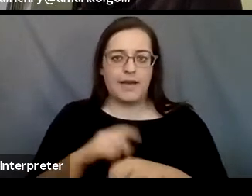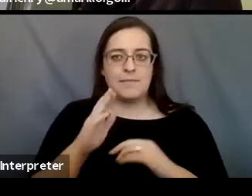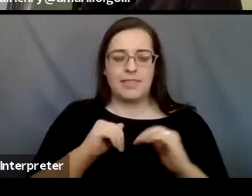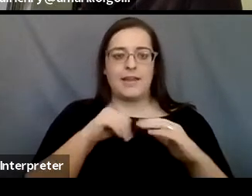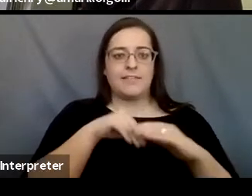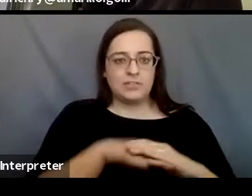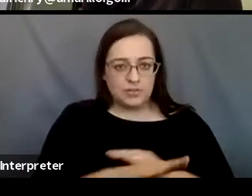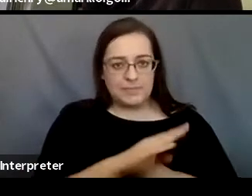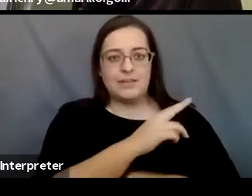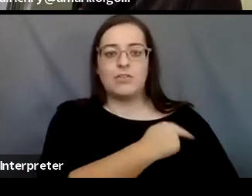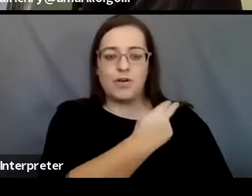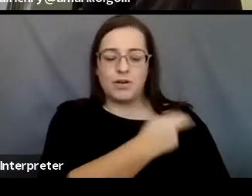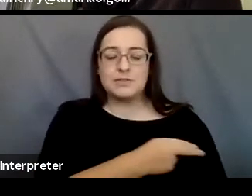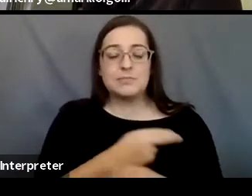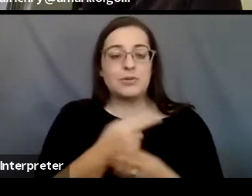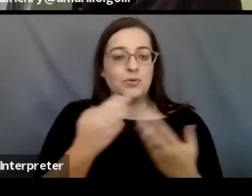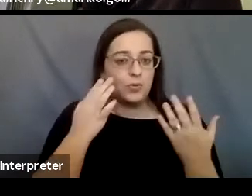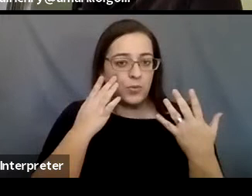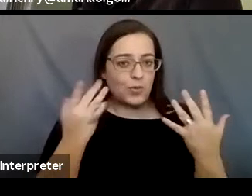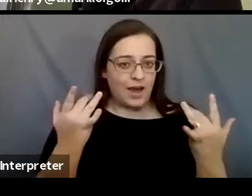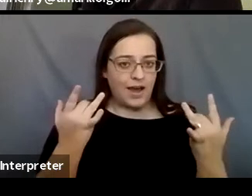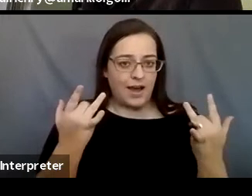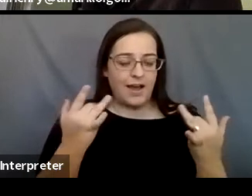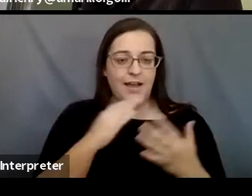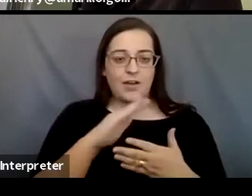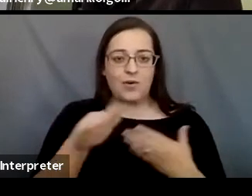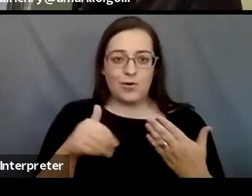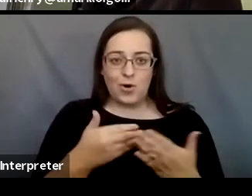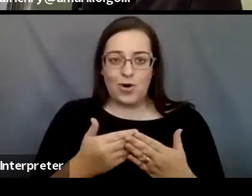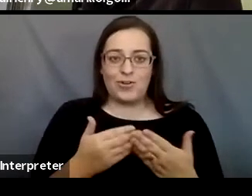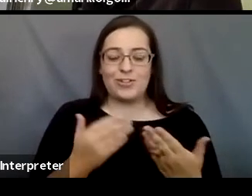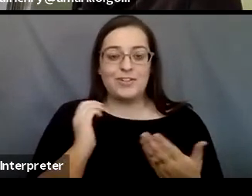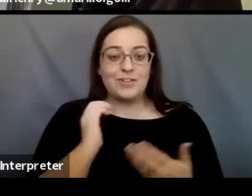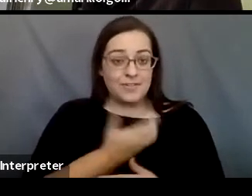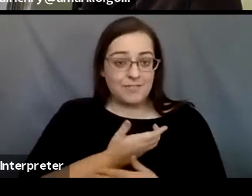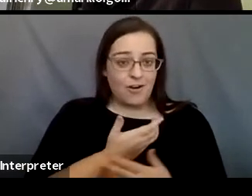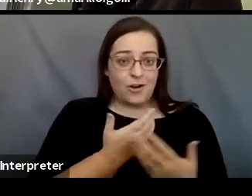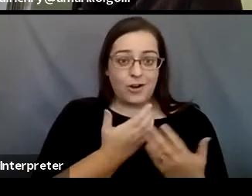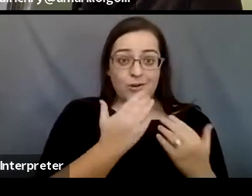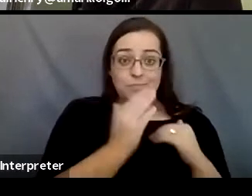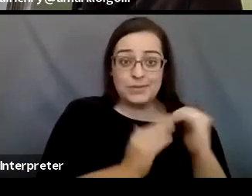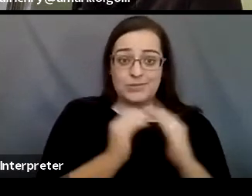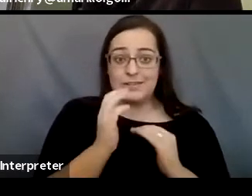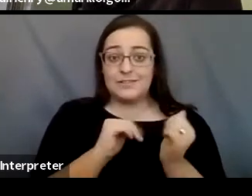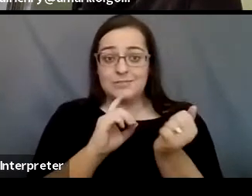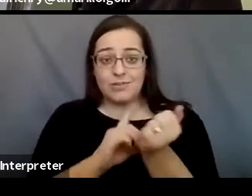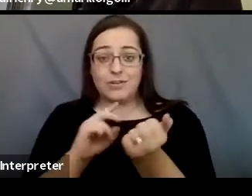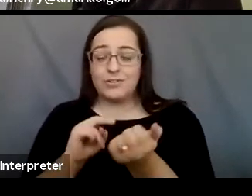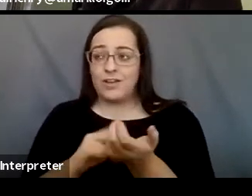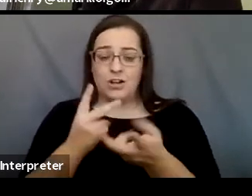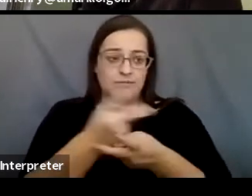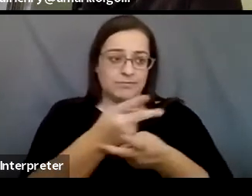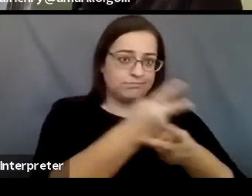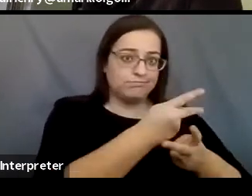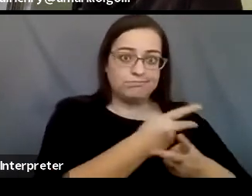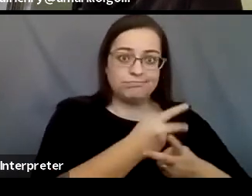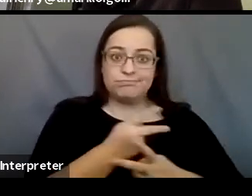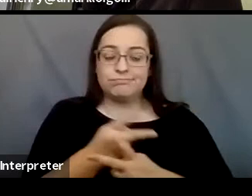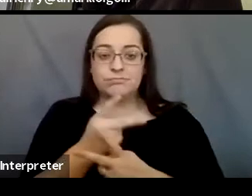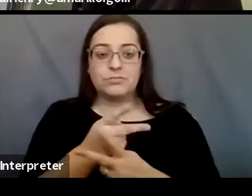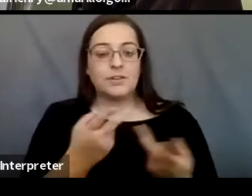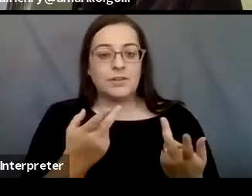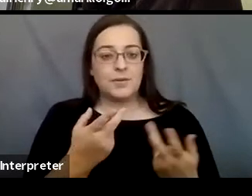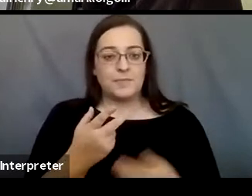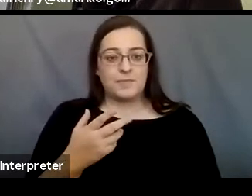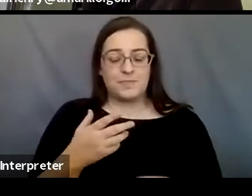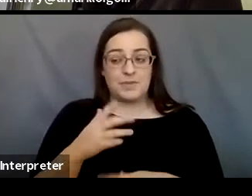Again, partly because all of our resources are so heavily being taxed to manage the acute care population. The administration